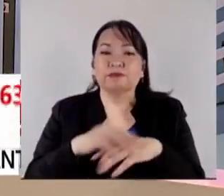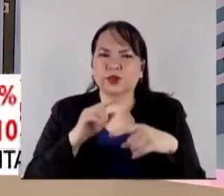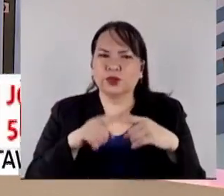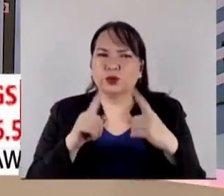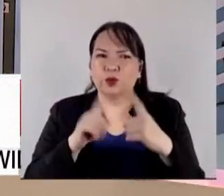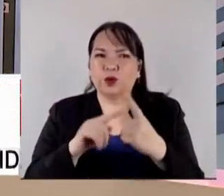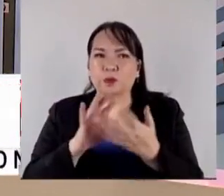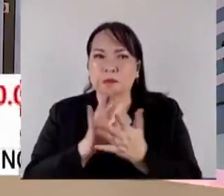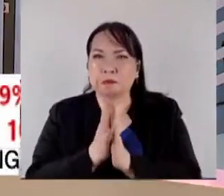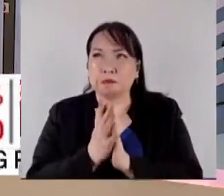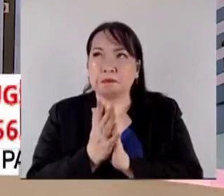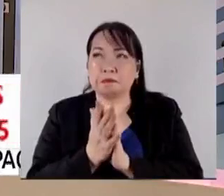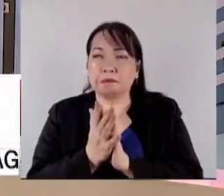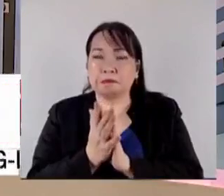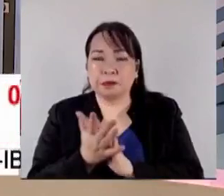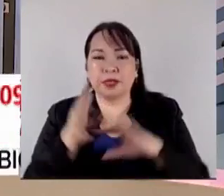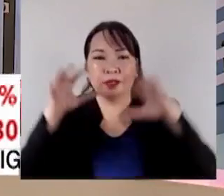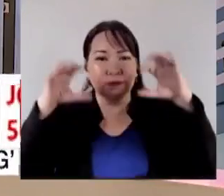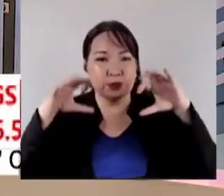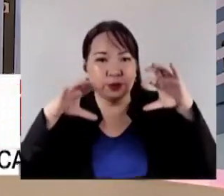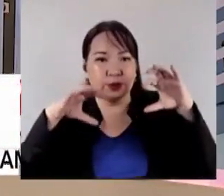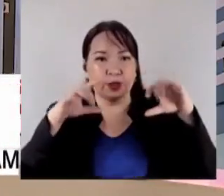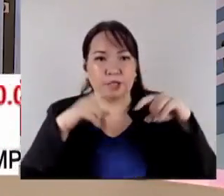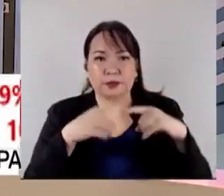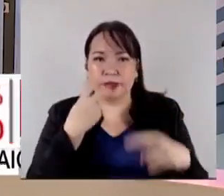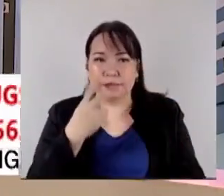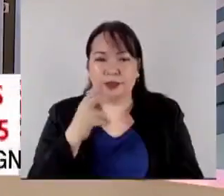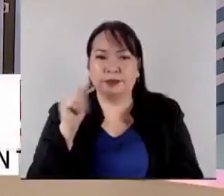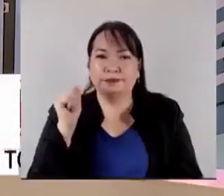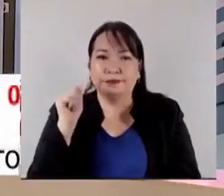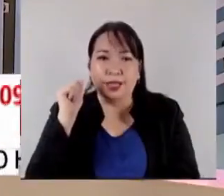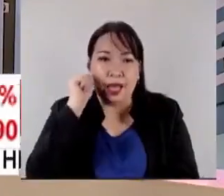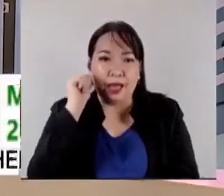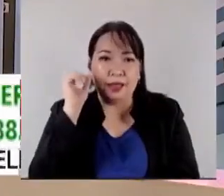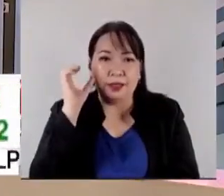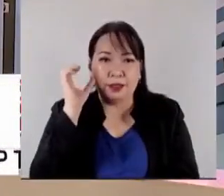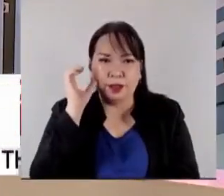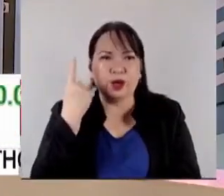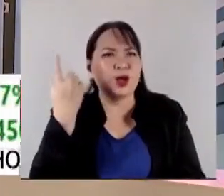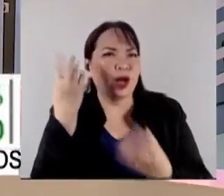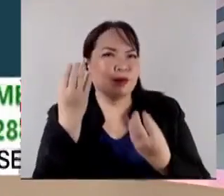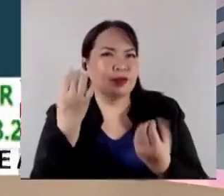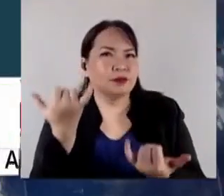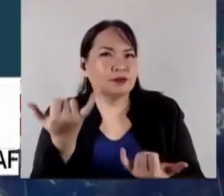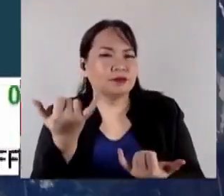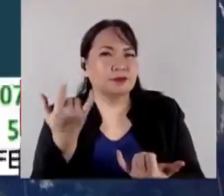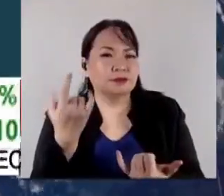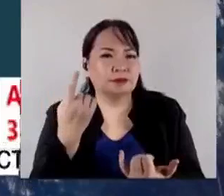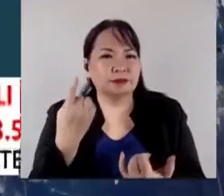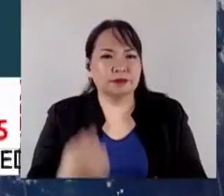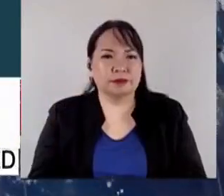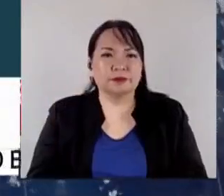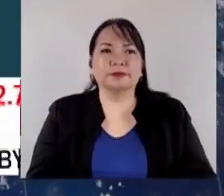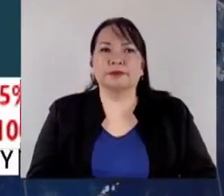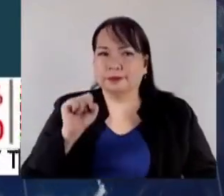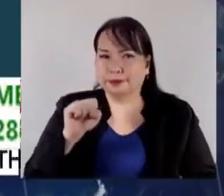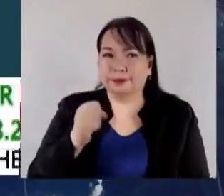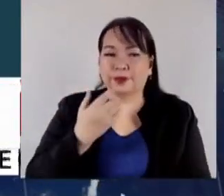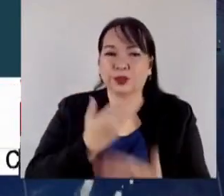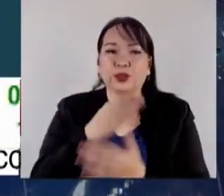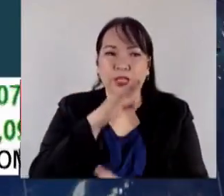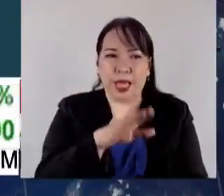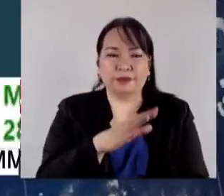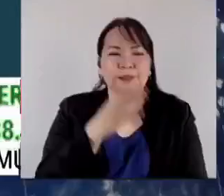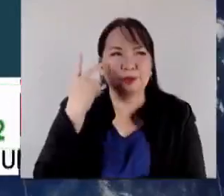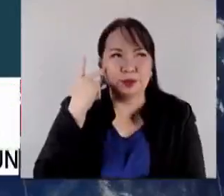storm. Weather forecaster Anna Clarin now joins us with the latest. Anna, what more can you tell us? Yes, good afternoon, Ms. Christina.